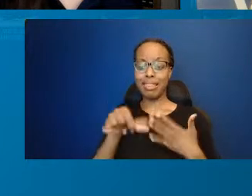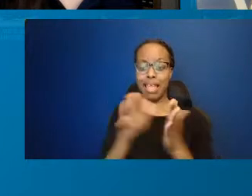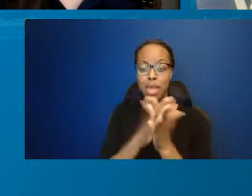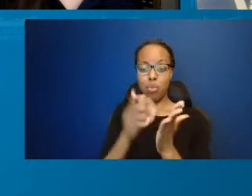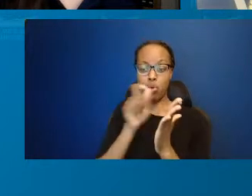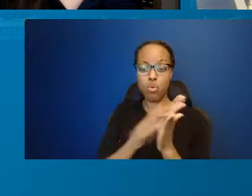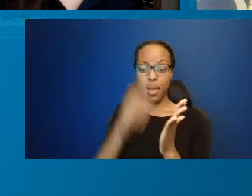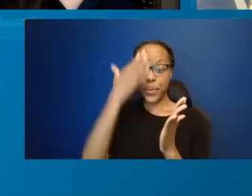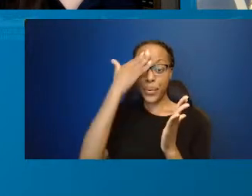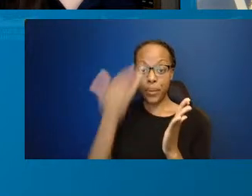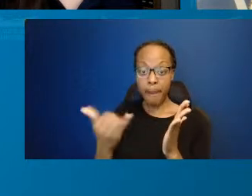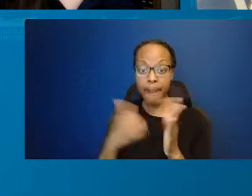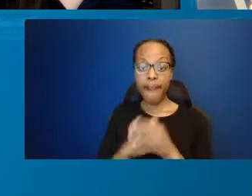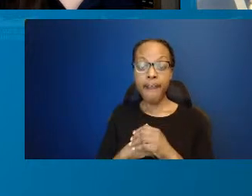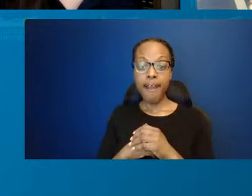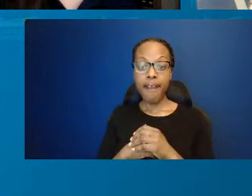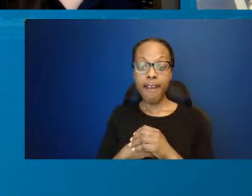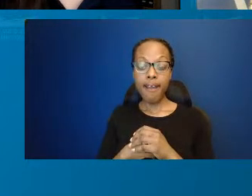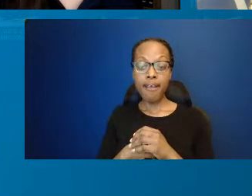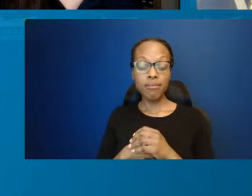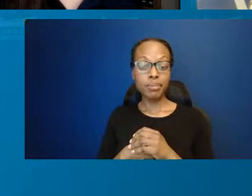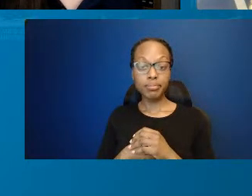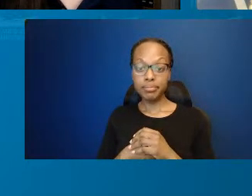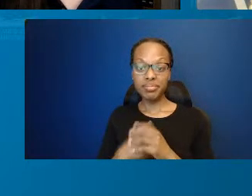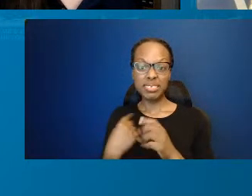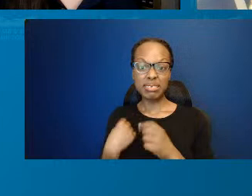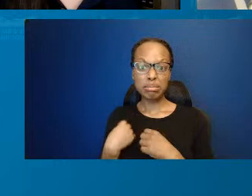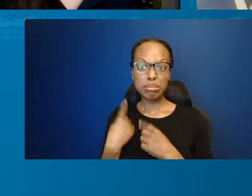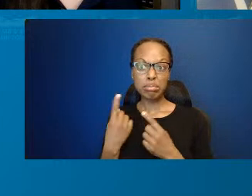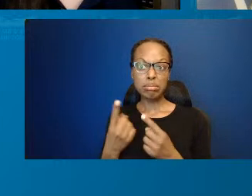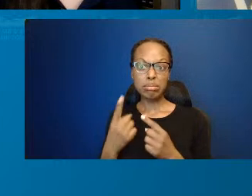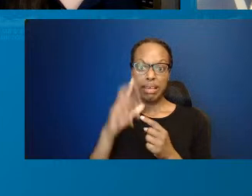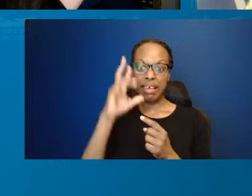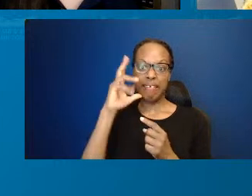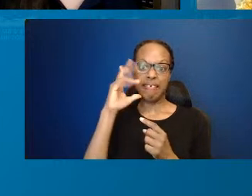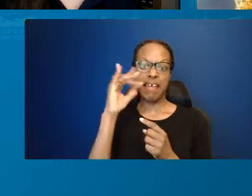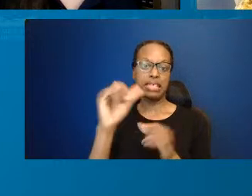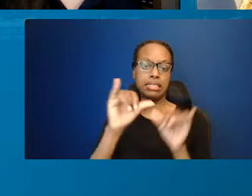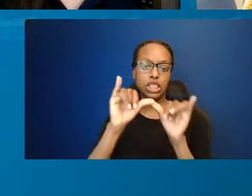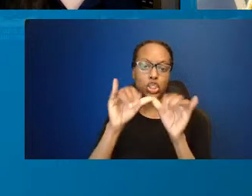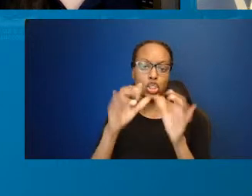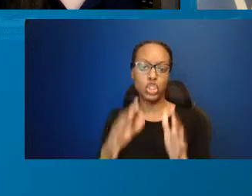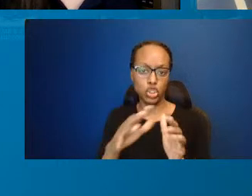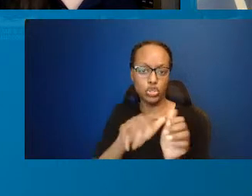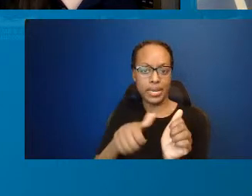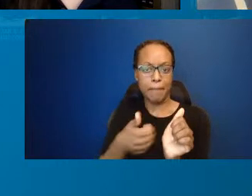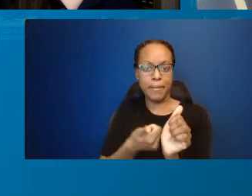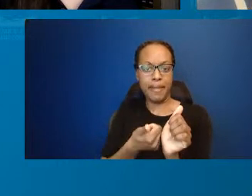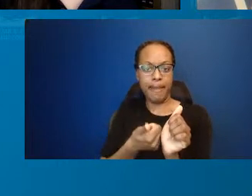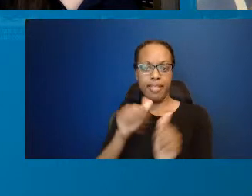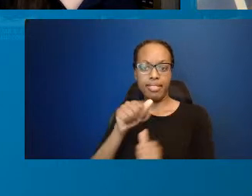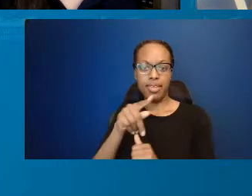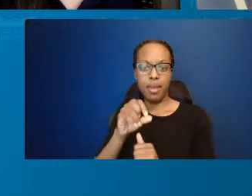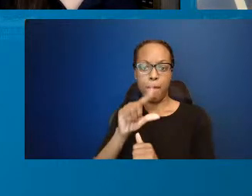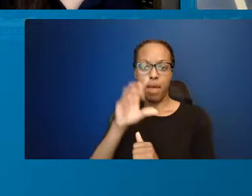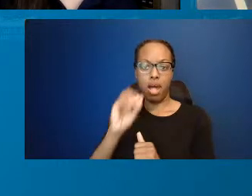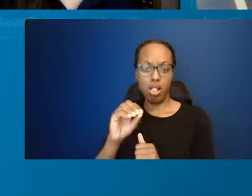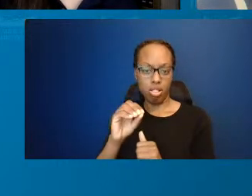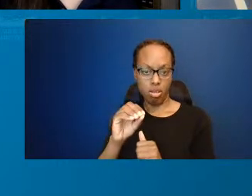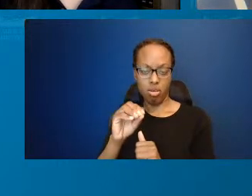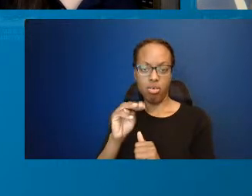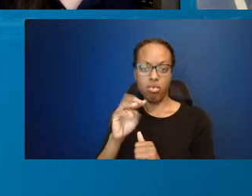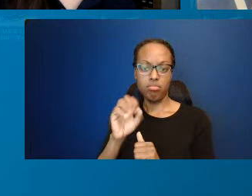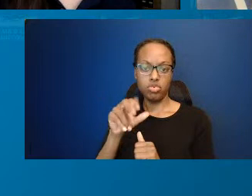was that I have been fascinated with the engineering behind the Apollo missions for years. And I think